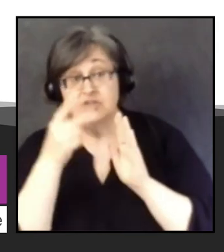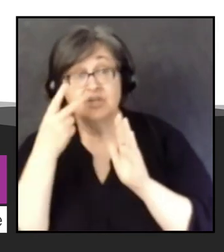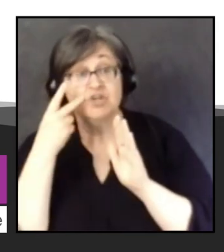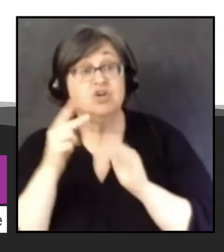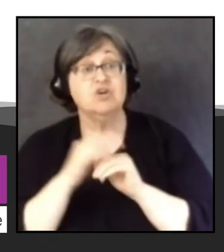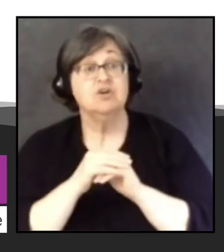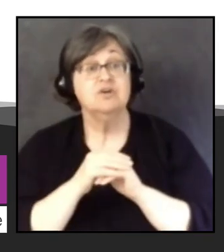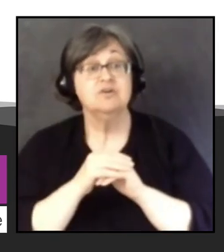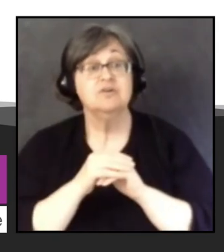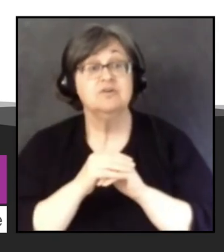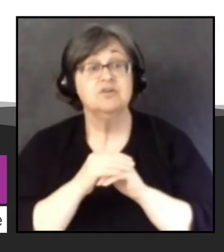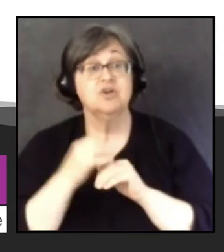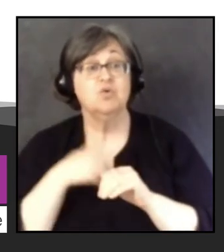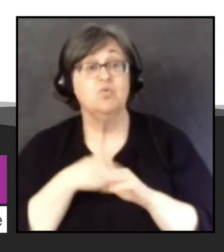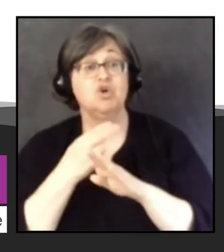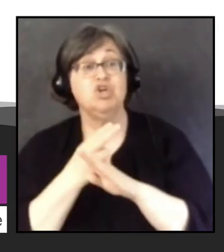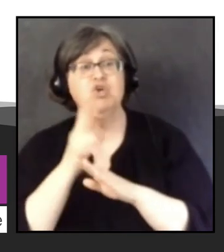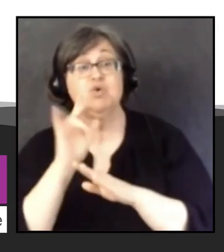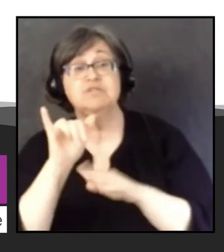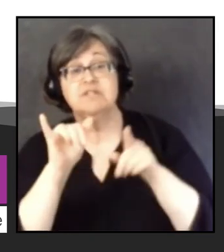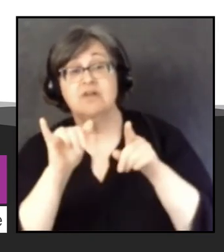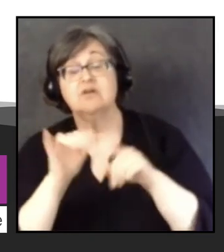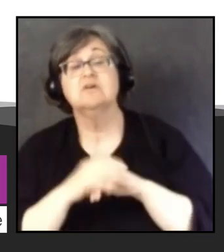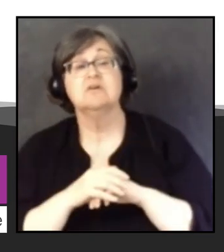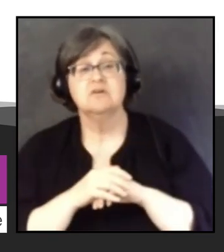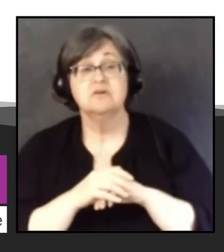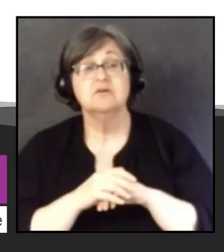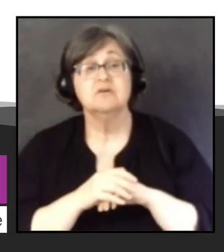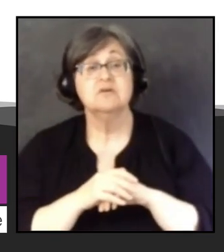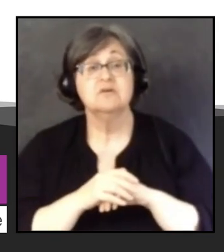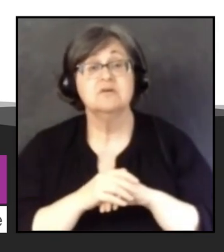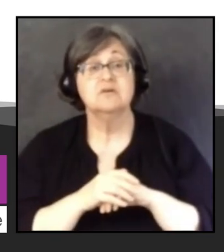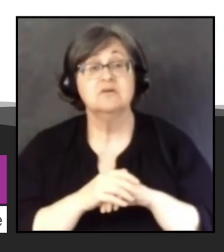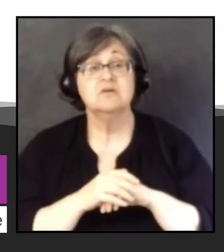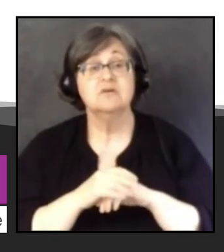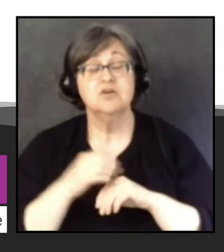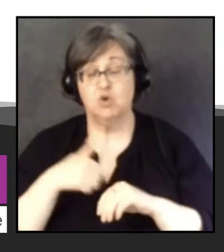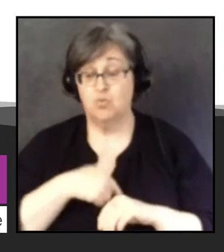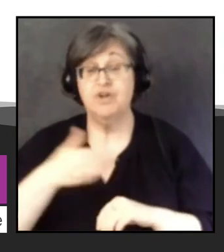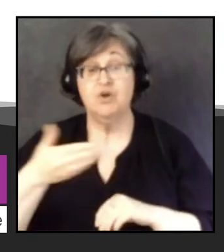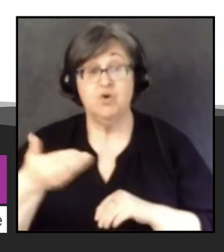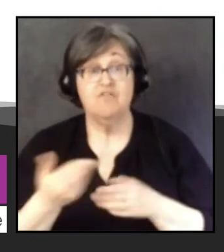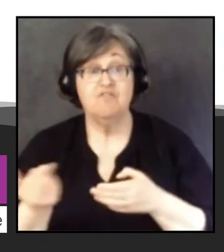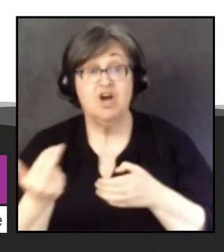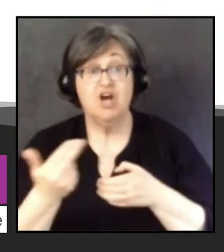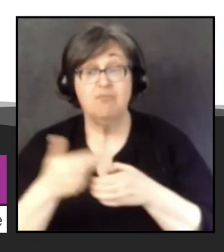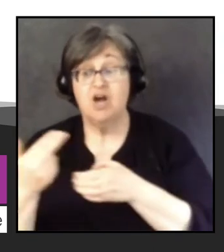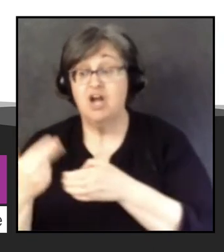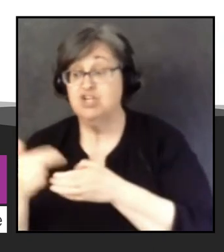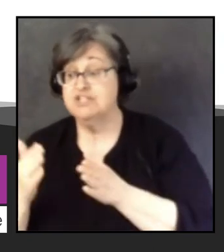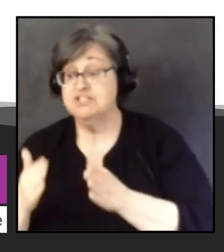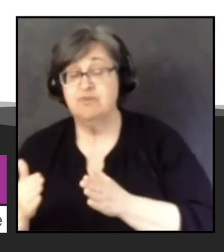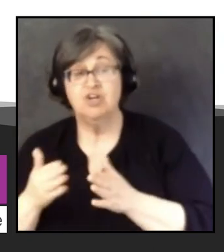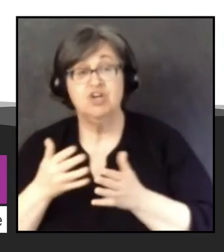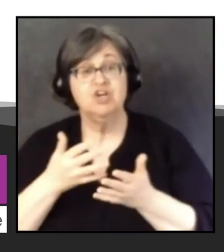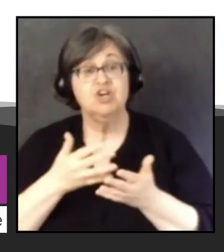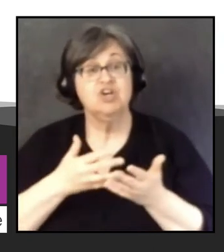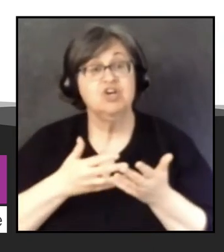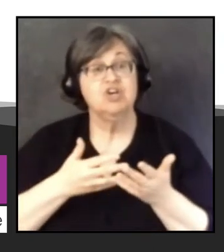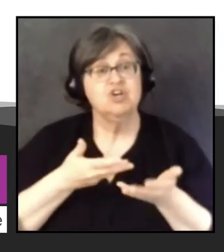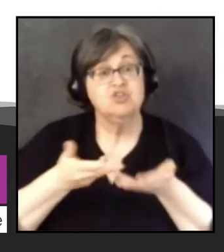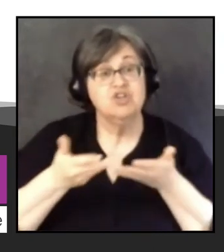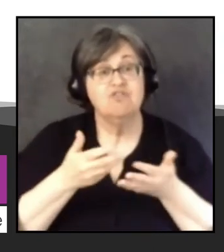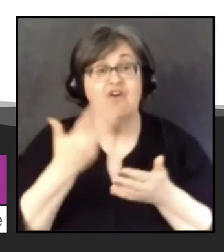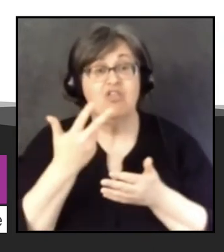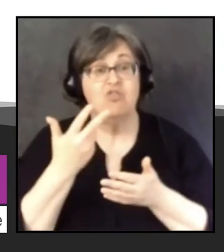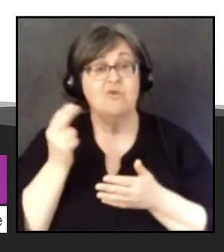maps that we used. So on the one hand, we were inviting participants to interact with three historical maps of